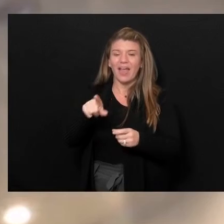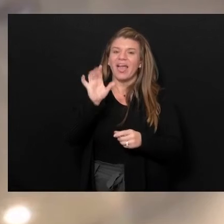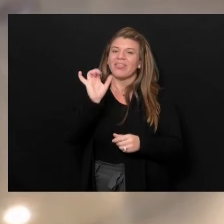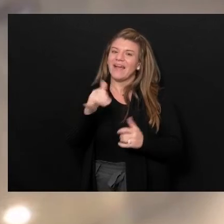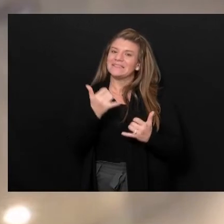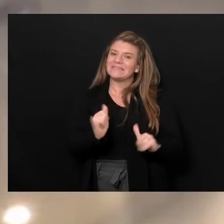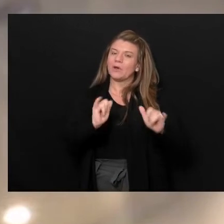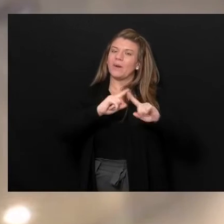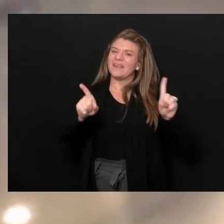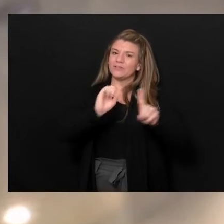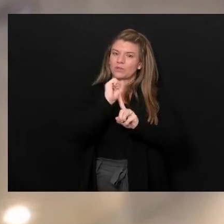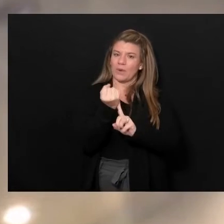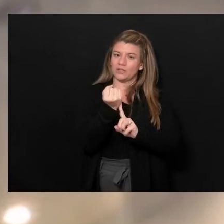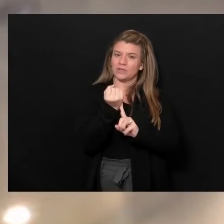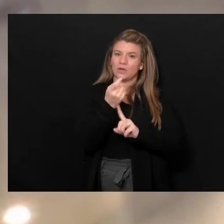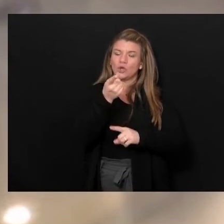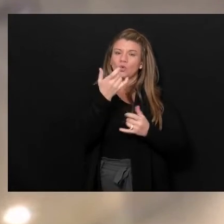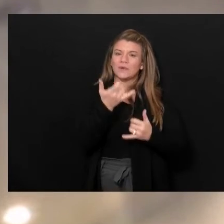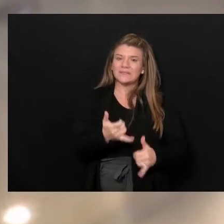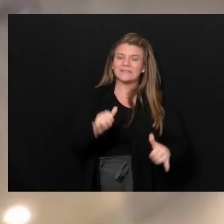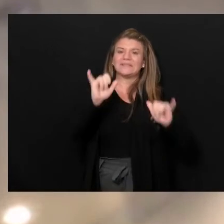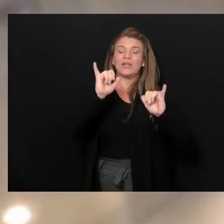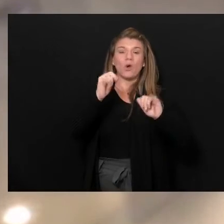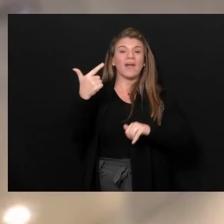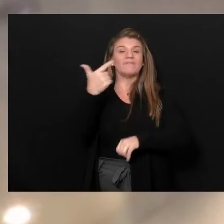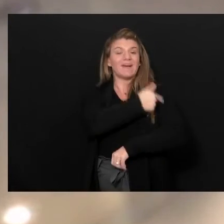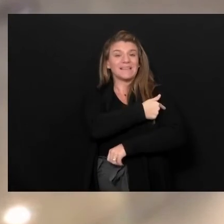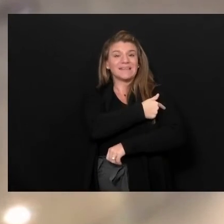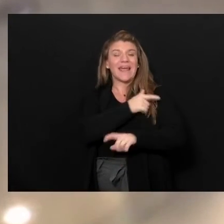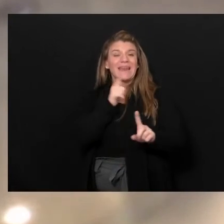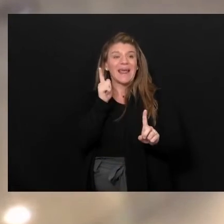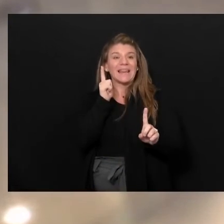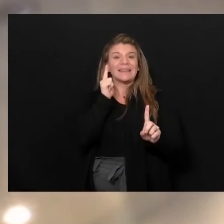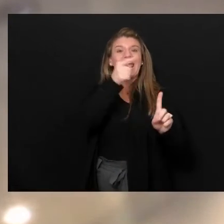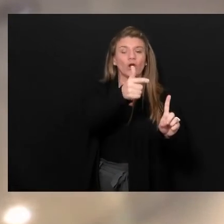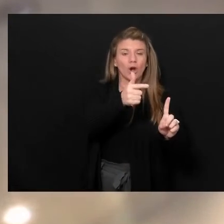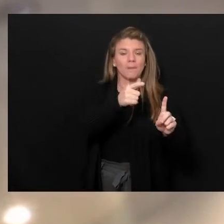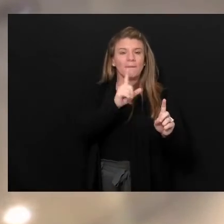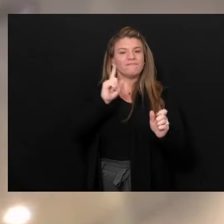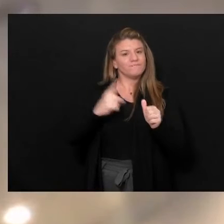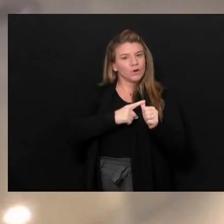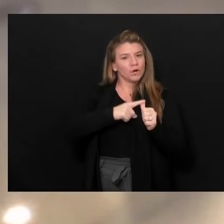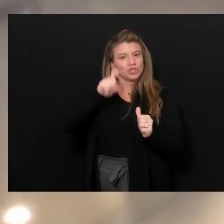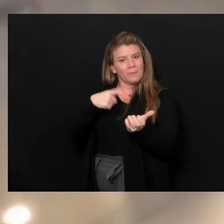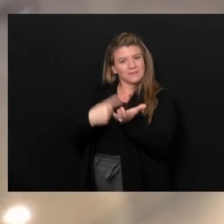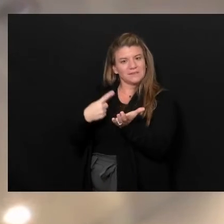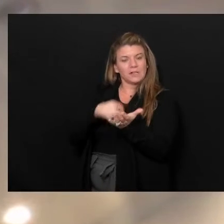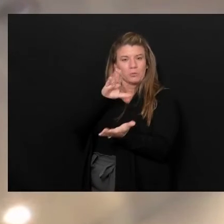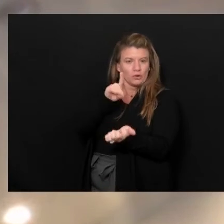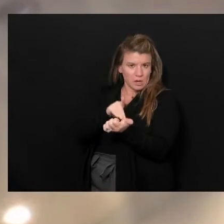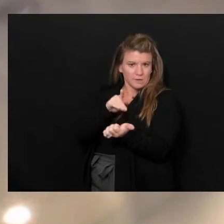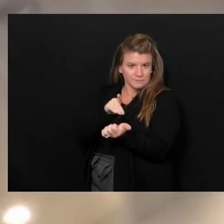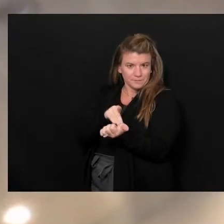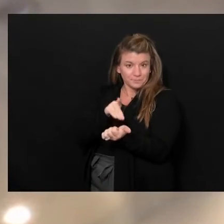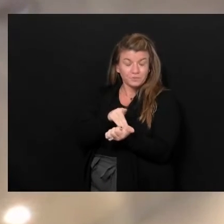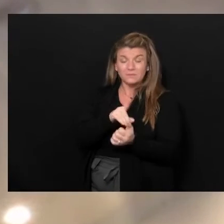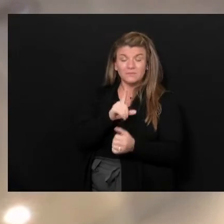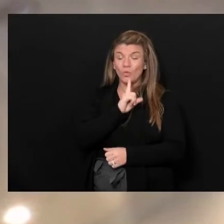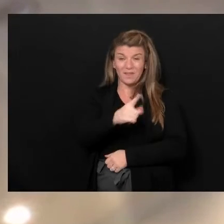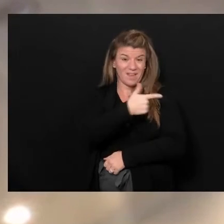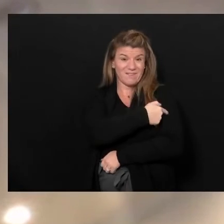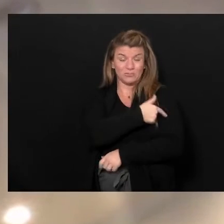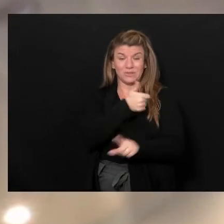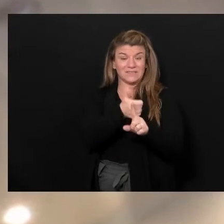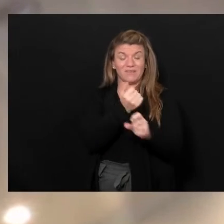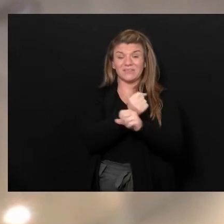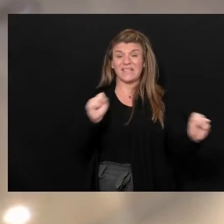a situation that you could still get vaccinated after discussing with your doctor. So the vaccine is safe. It's really